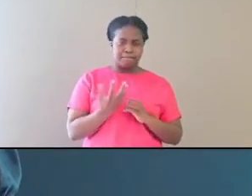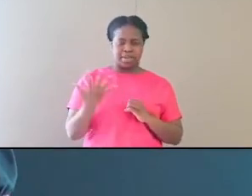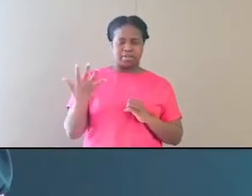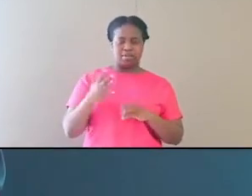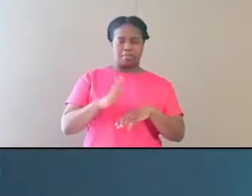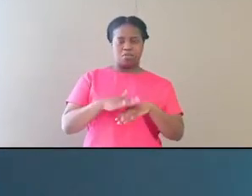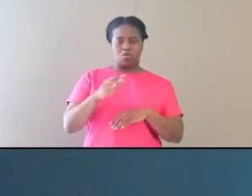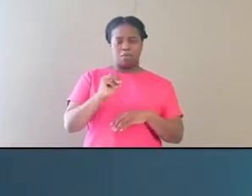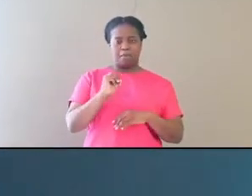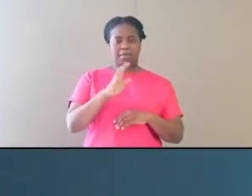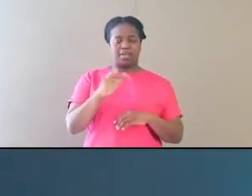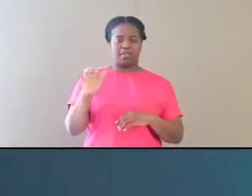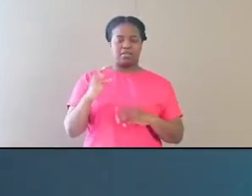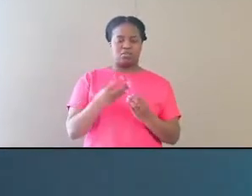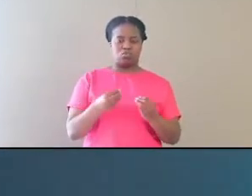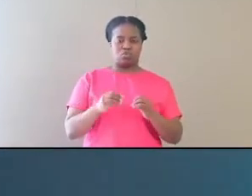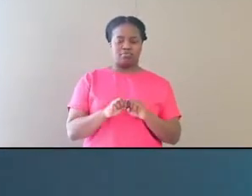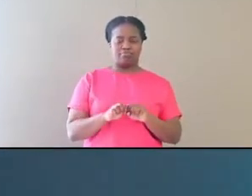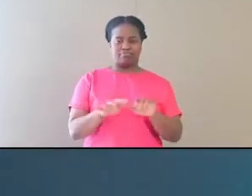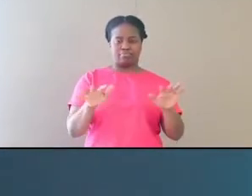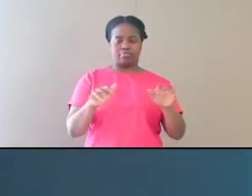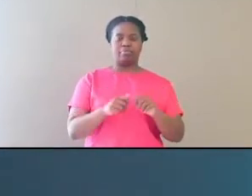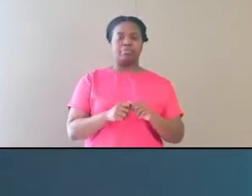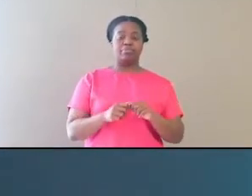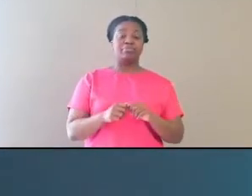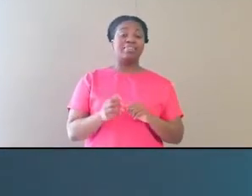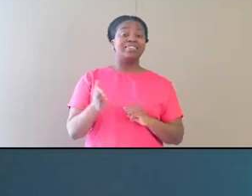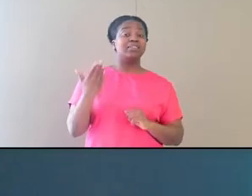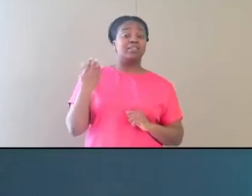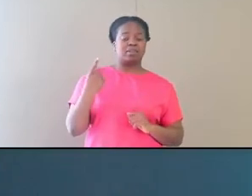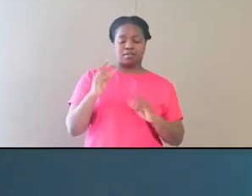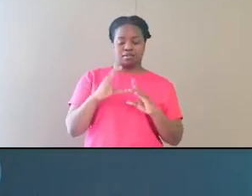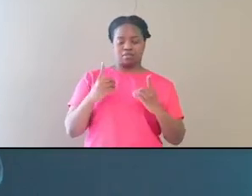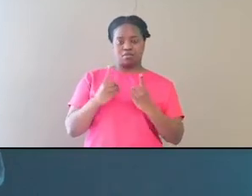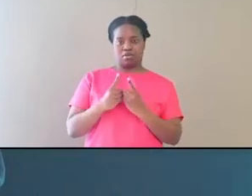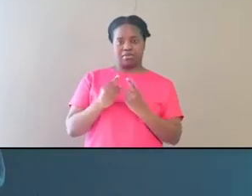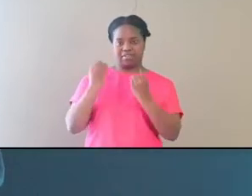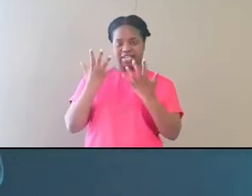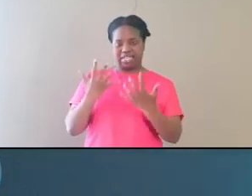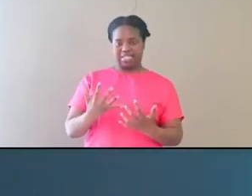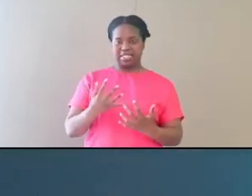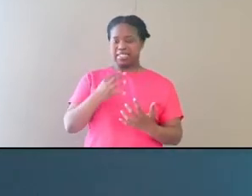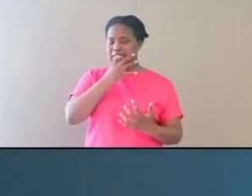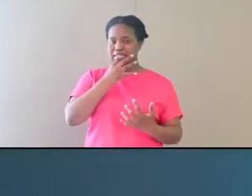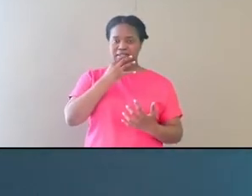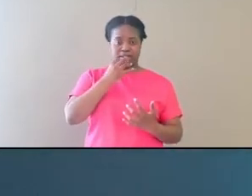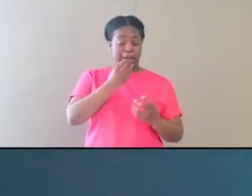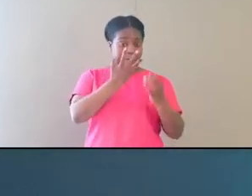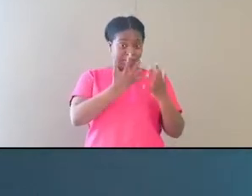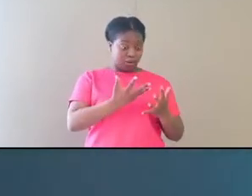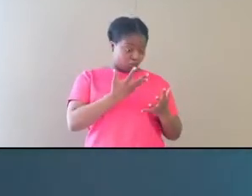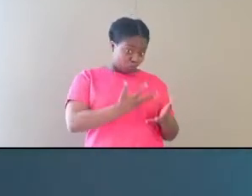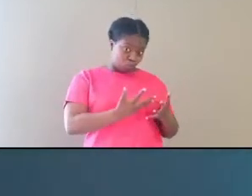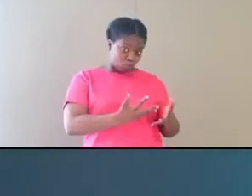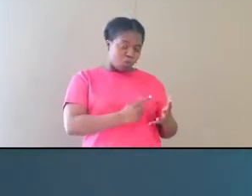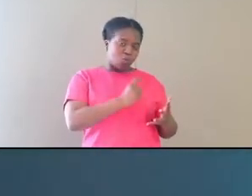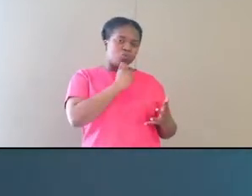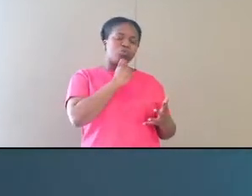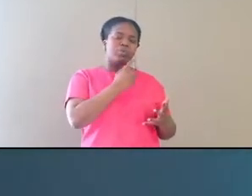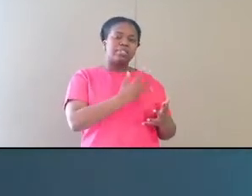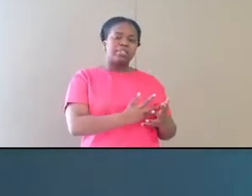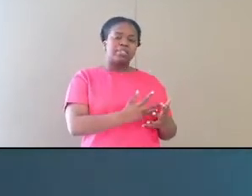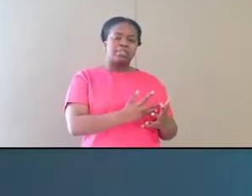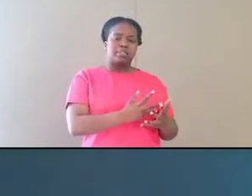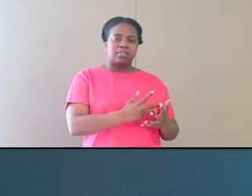They were also instructed by the Ministry of Finance at the time that they had to remain within the budget of the existing state maintenance